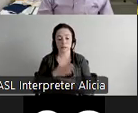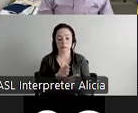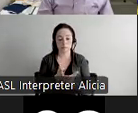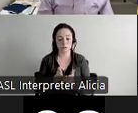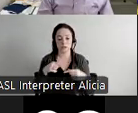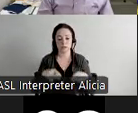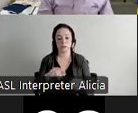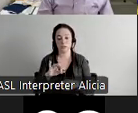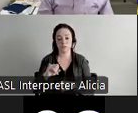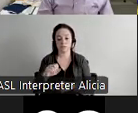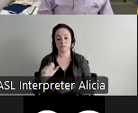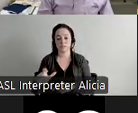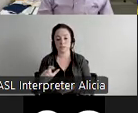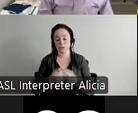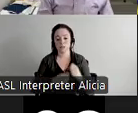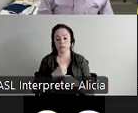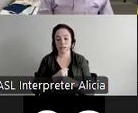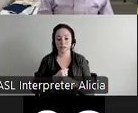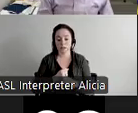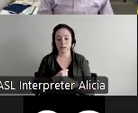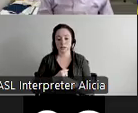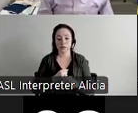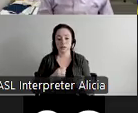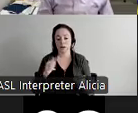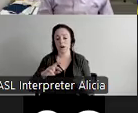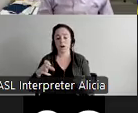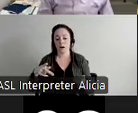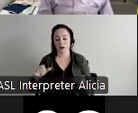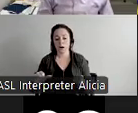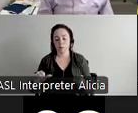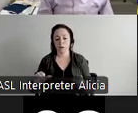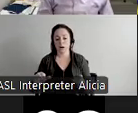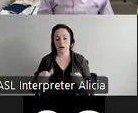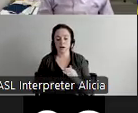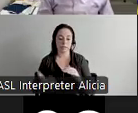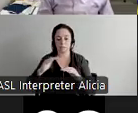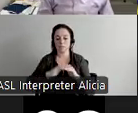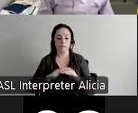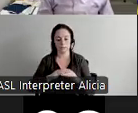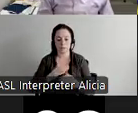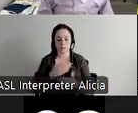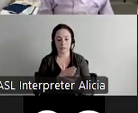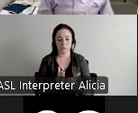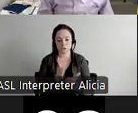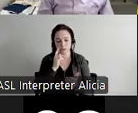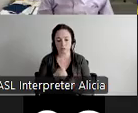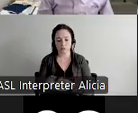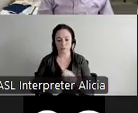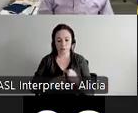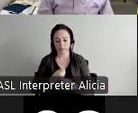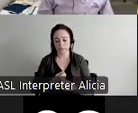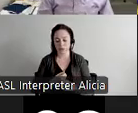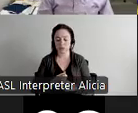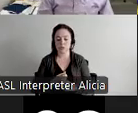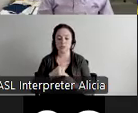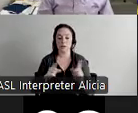largely because ARPA funding kind of inflated our capital budget for a couple years, and that we kind